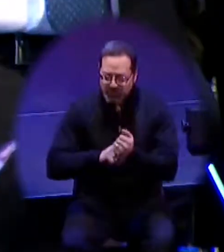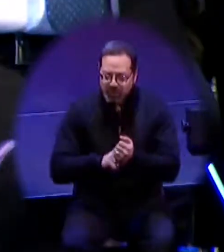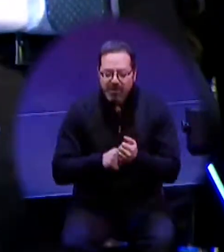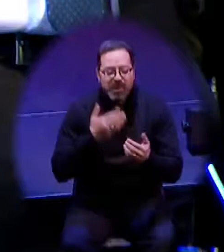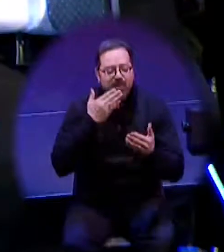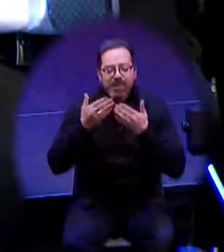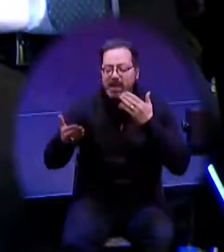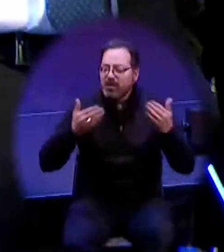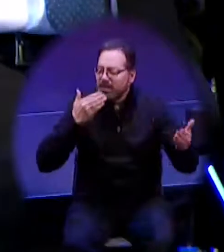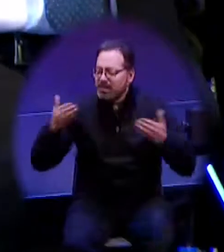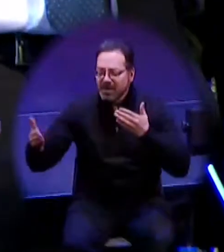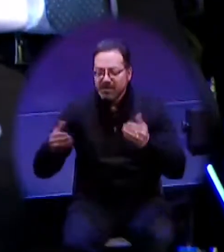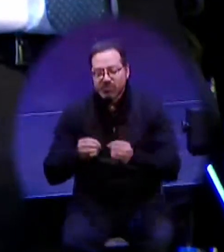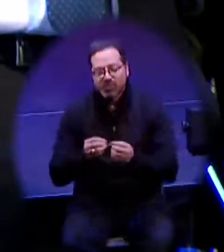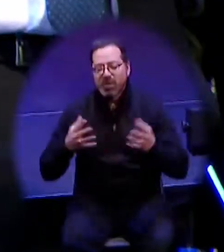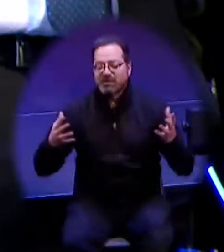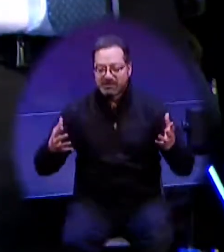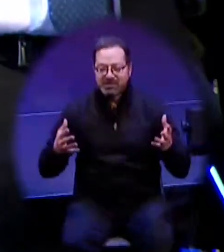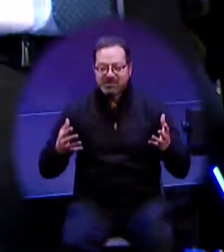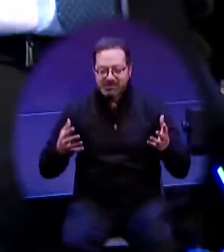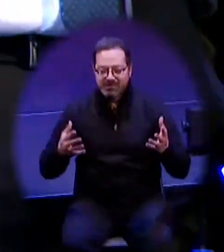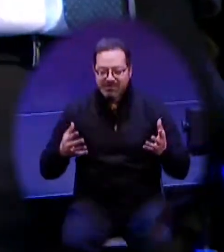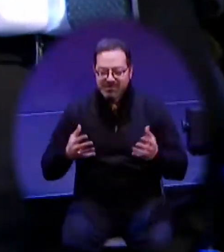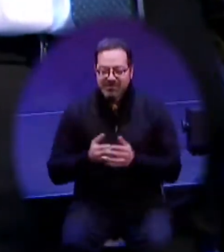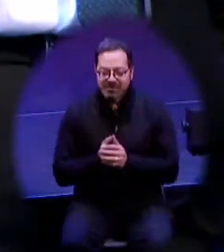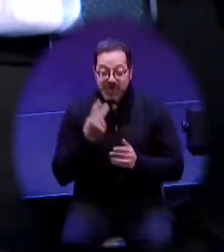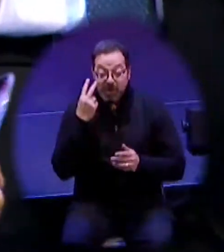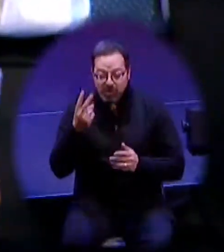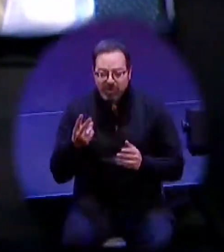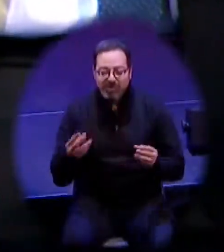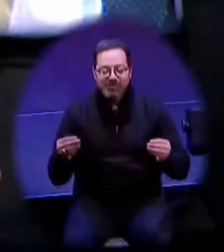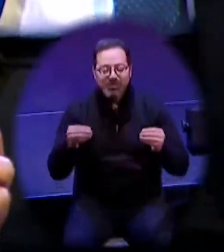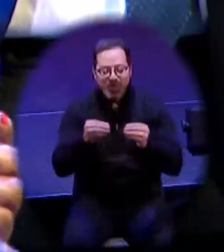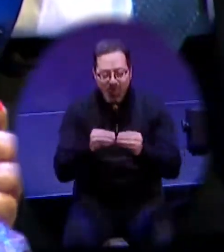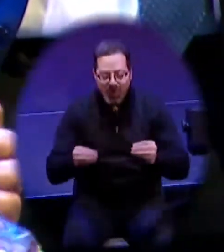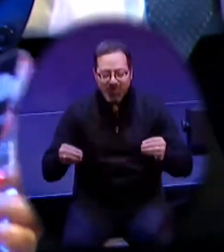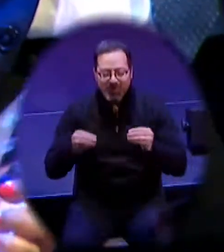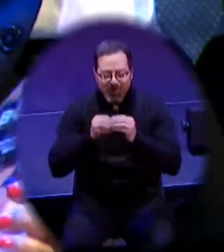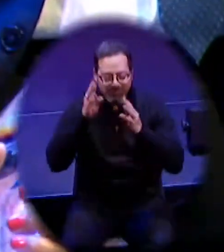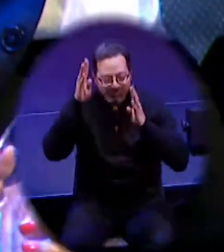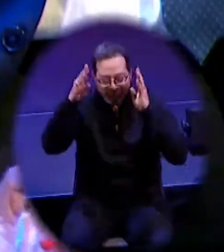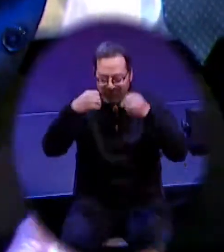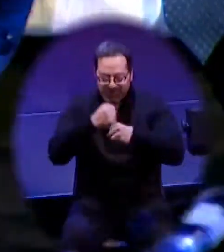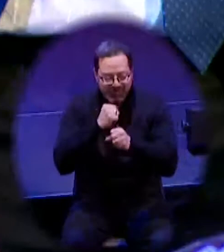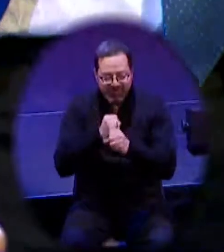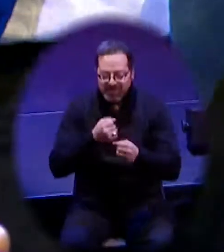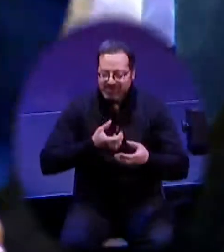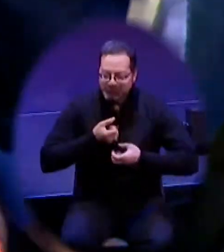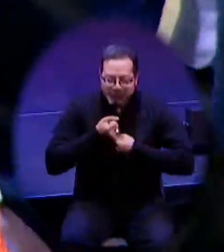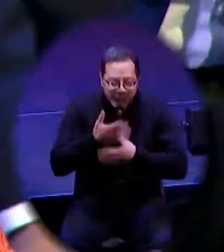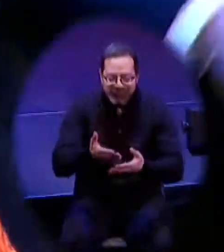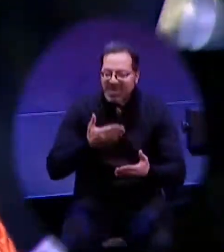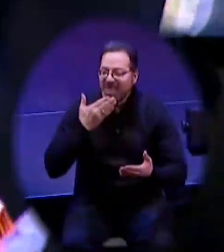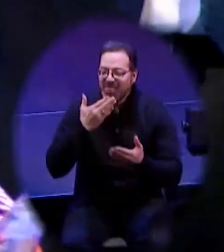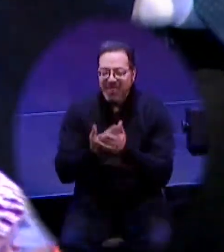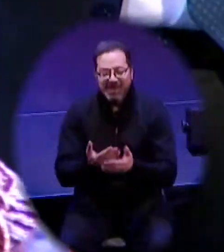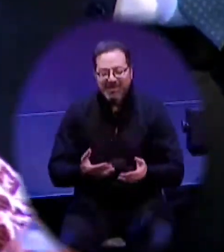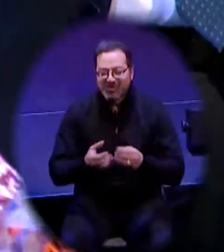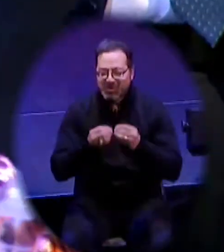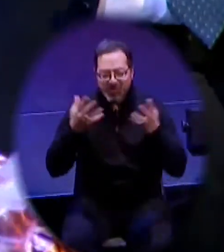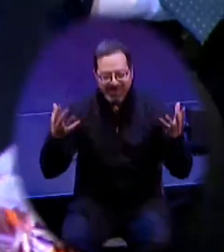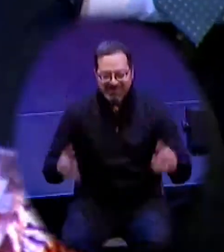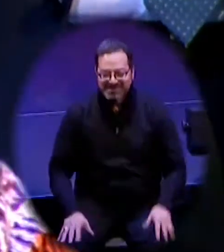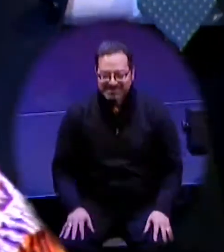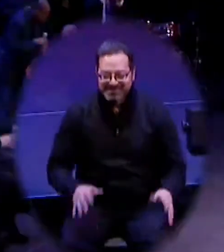so much. And I look forward to creating more. And thank you so much again. so